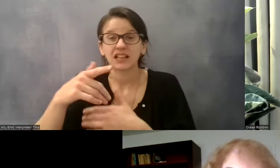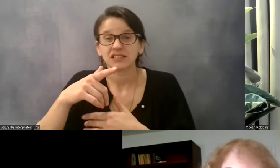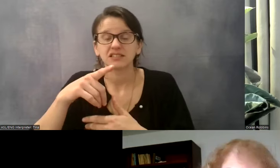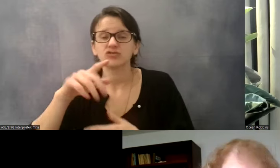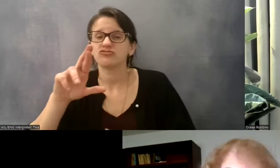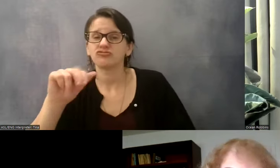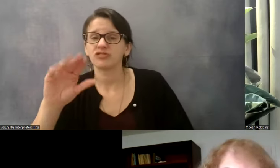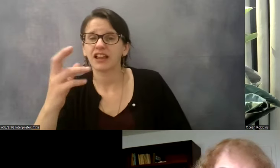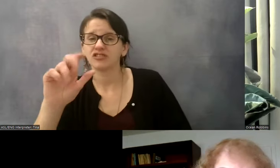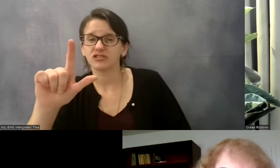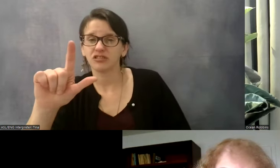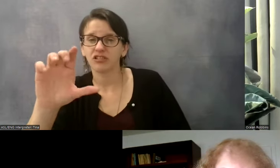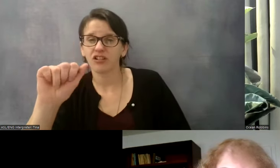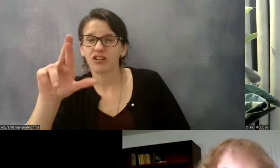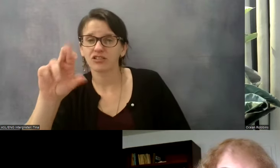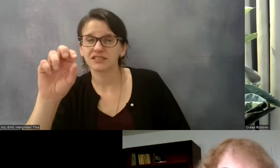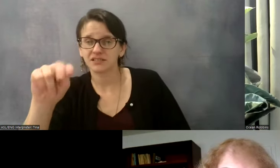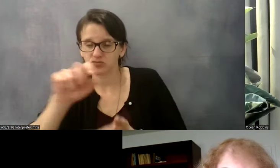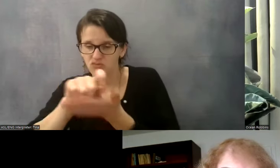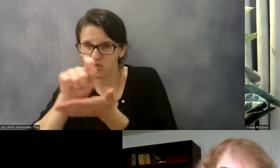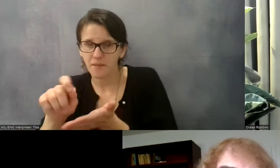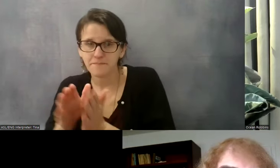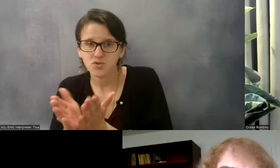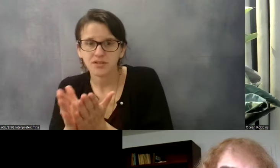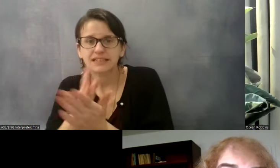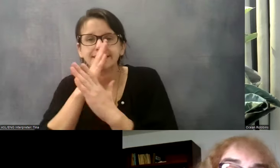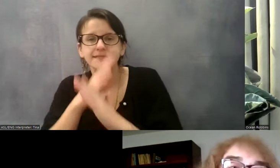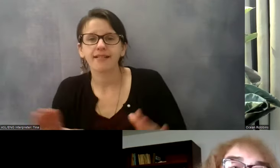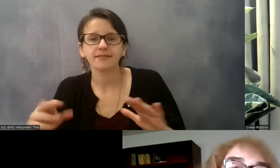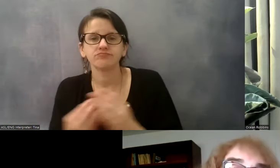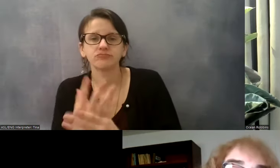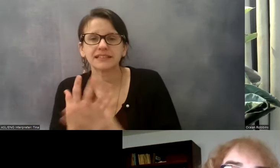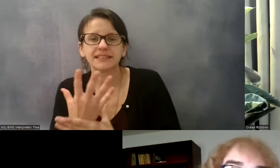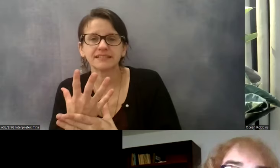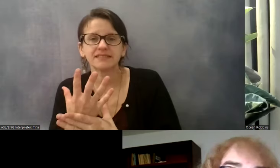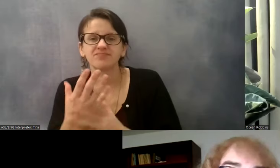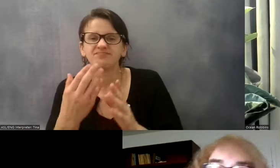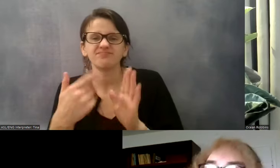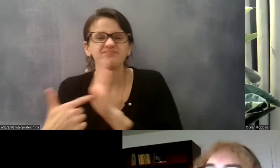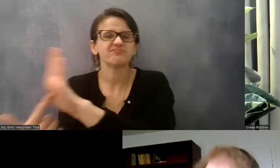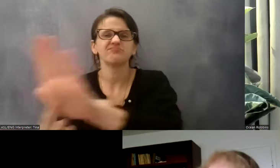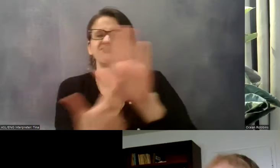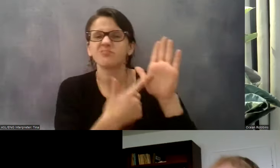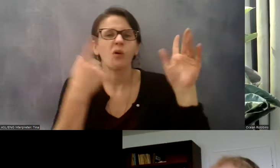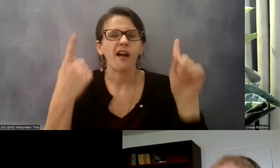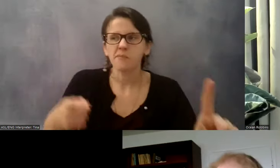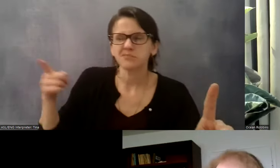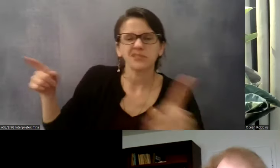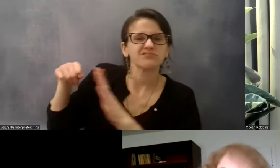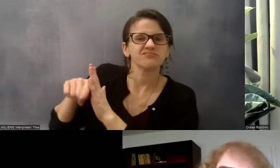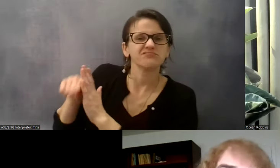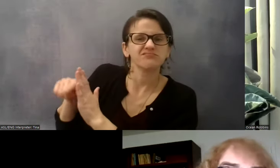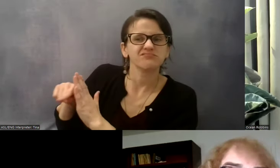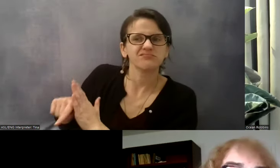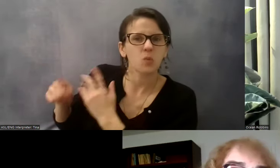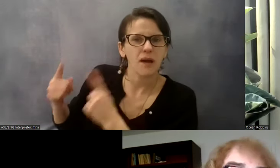of Silent Spring when she exposed the whole thing, and it's a fraud. And one thing we can learn from that is that